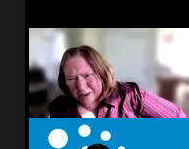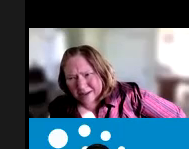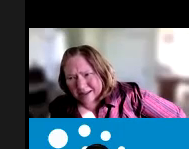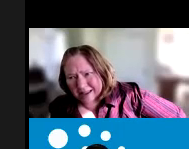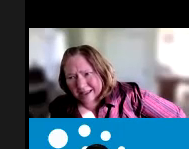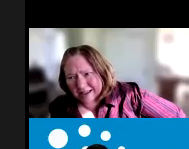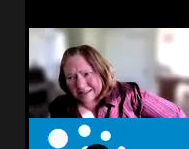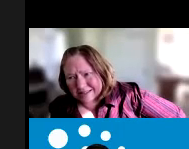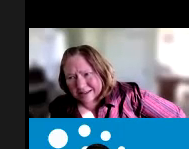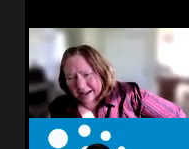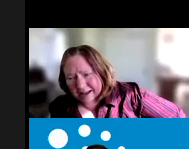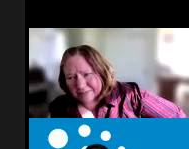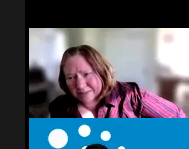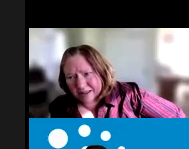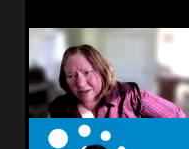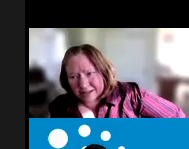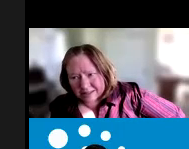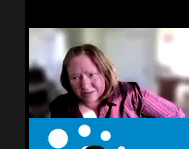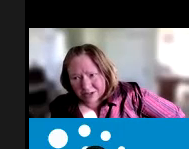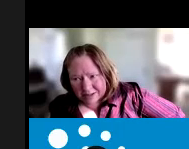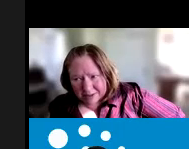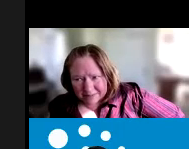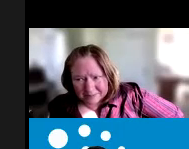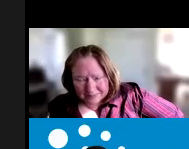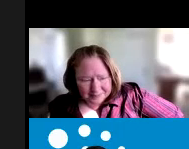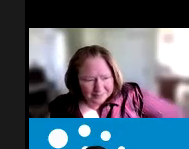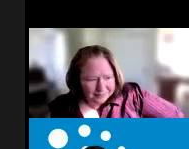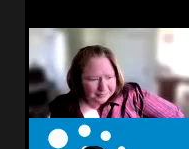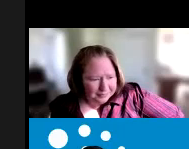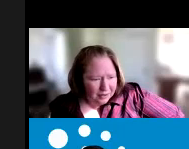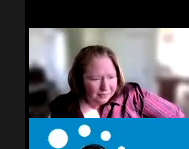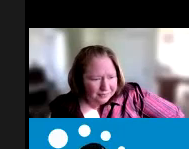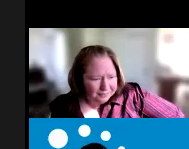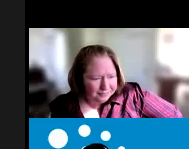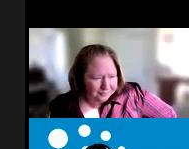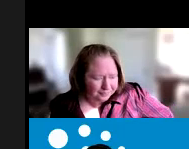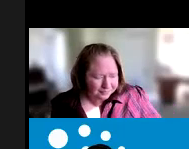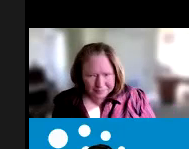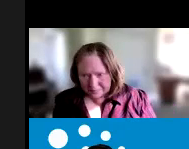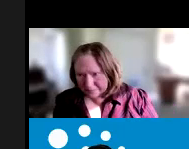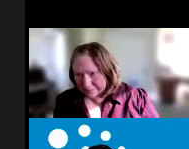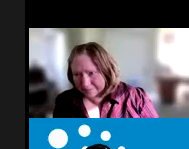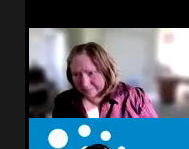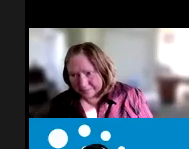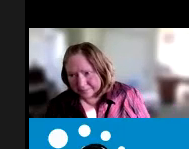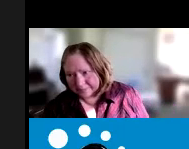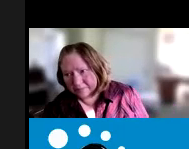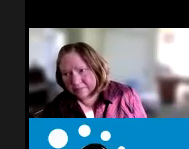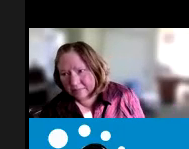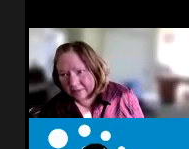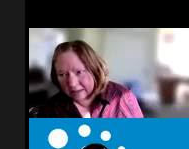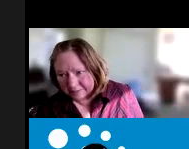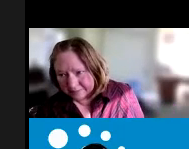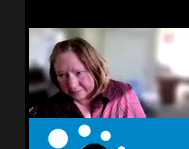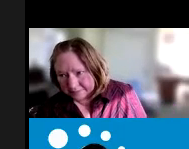also trauma and some of the other things that we've talked about. yeah, that's so important, and it's just